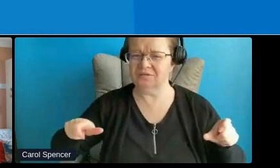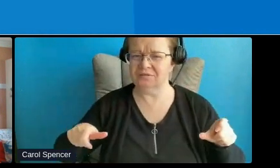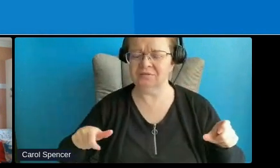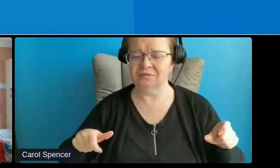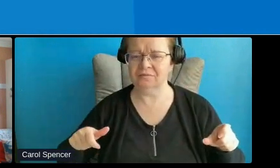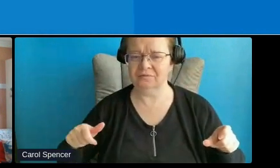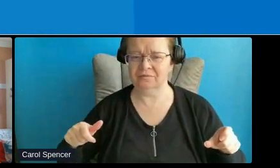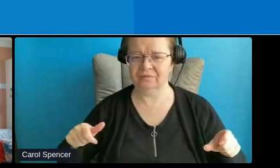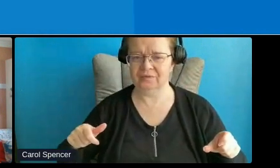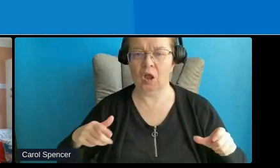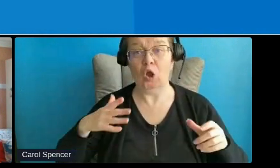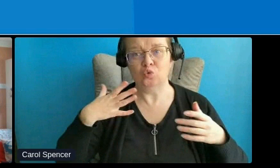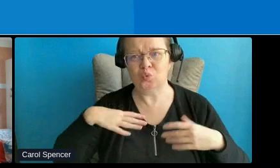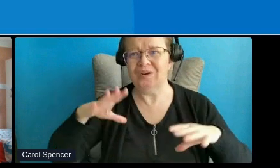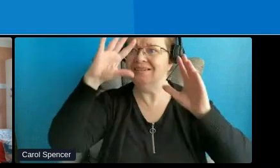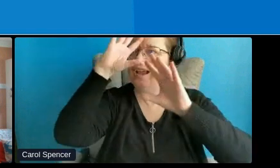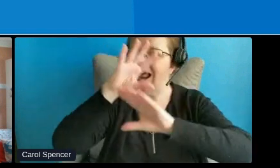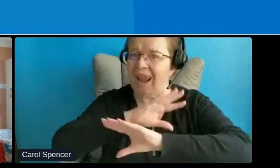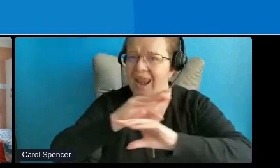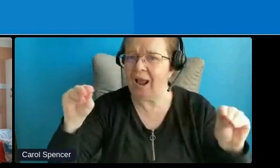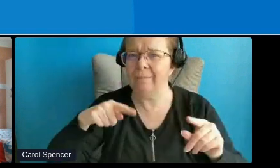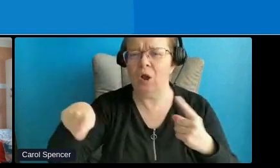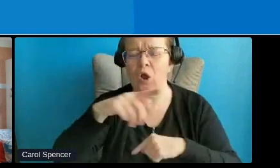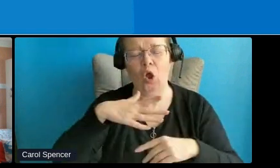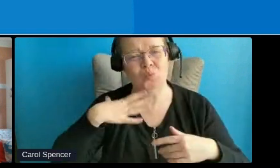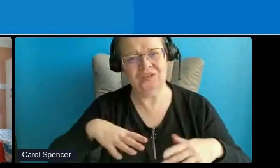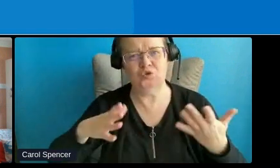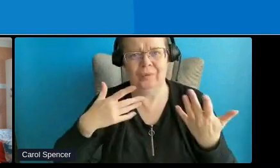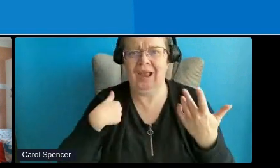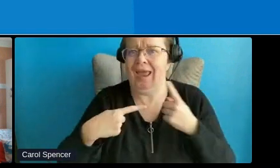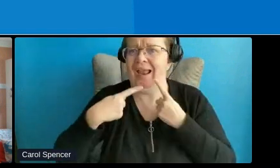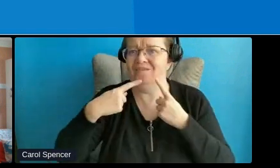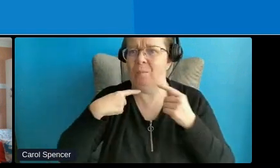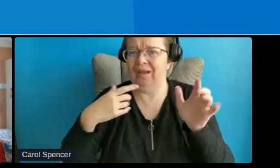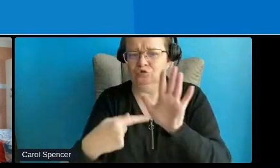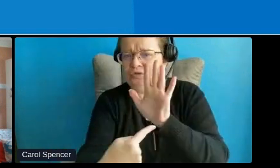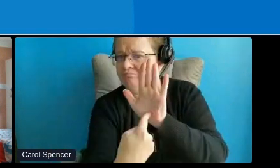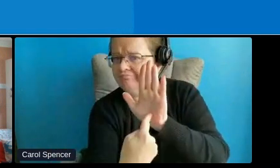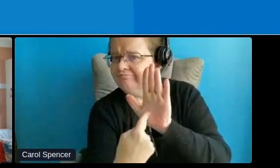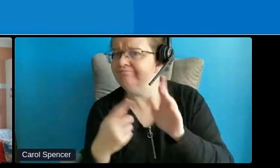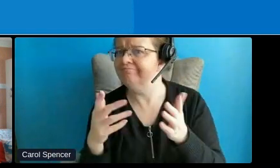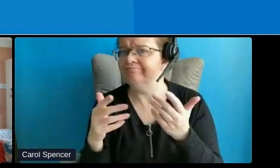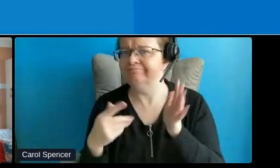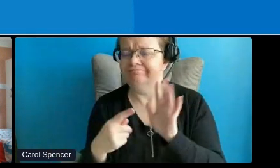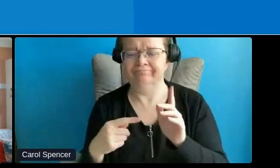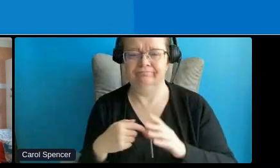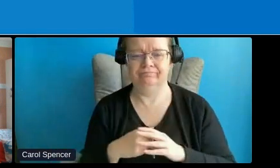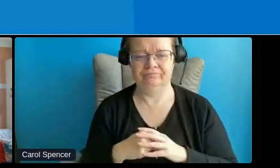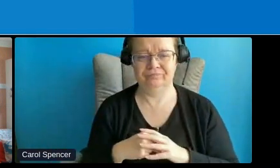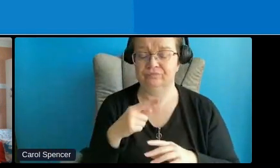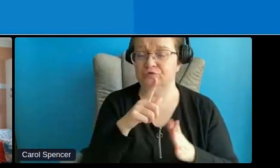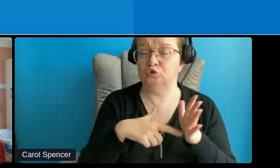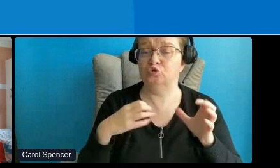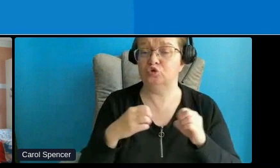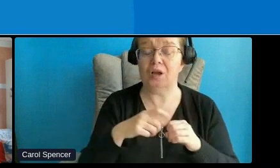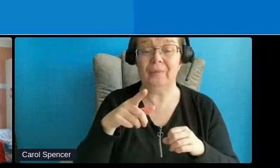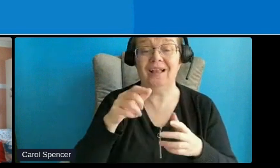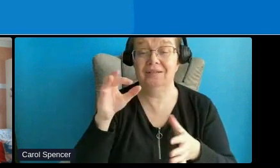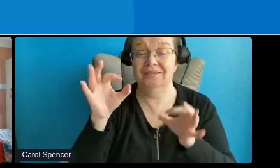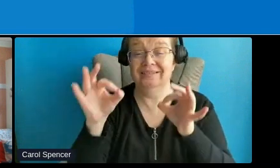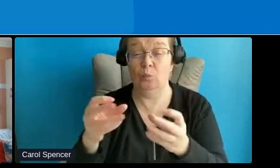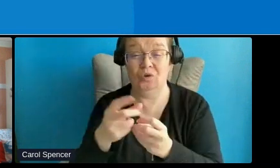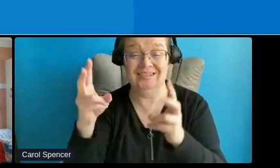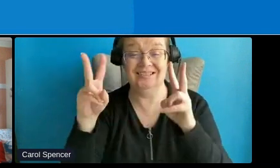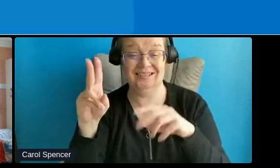So let people know what they can do and be very upfront with that information, isn't it? Definitely, especially with the second quotation talking